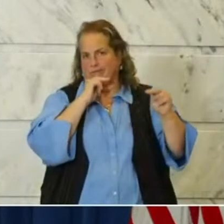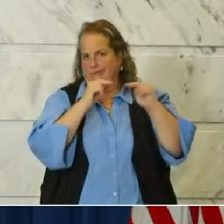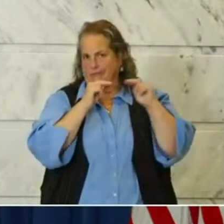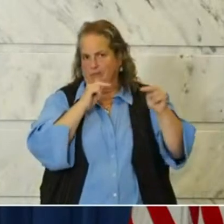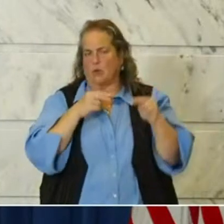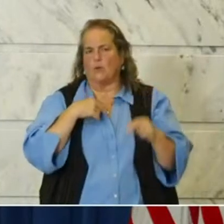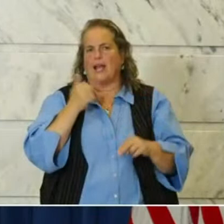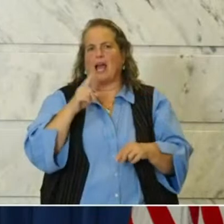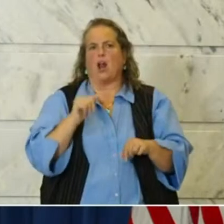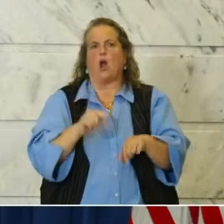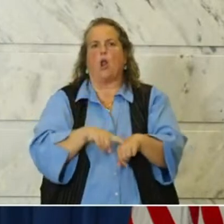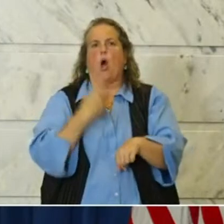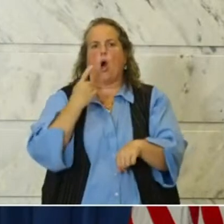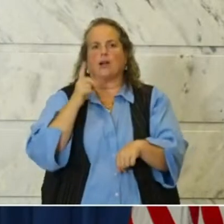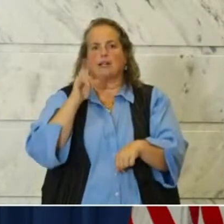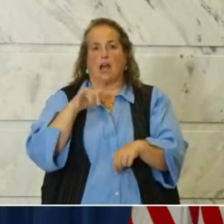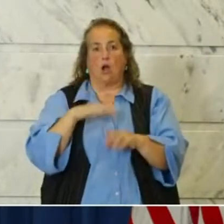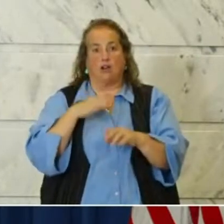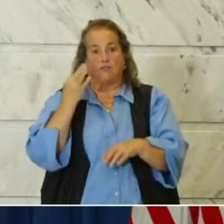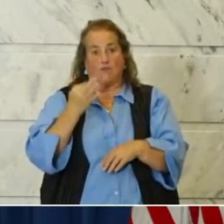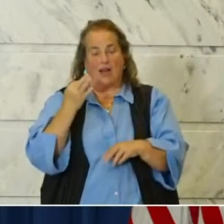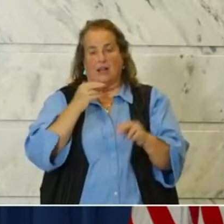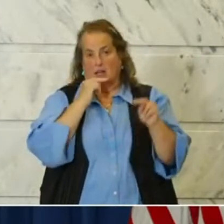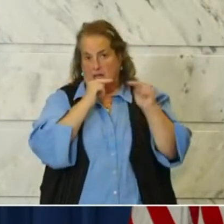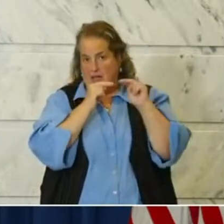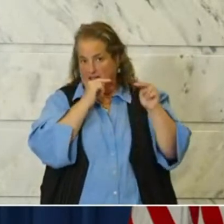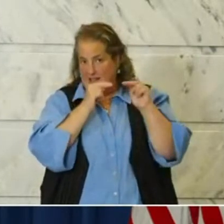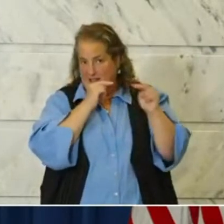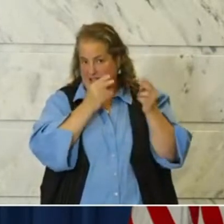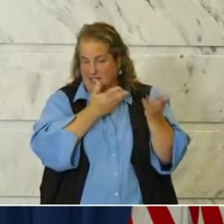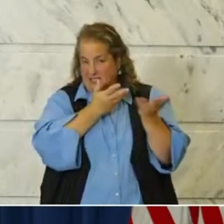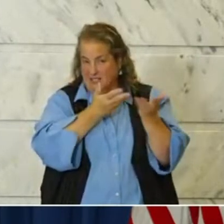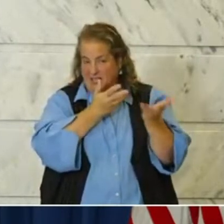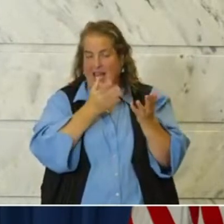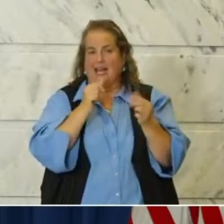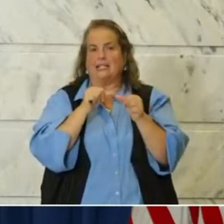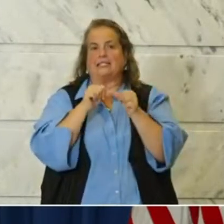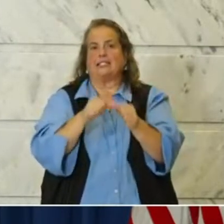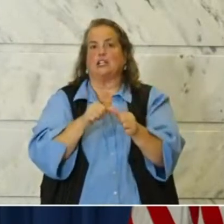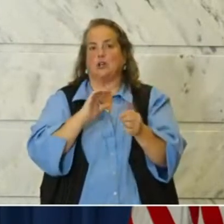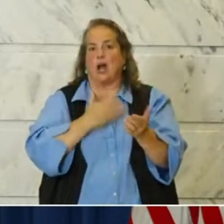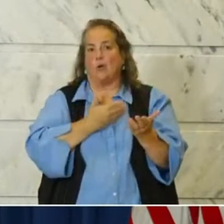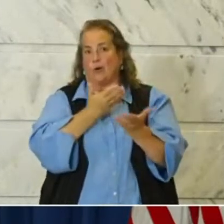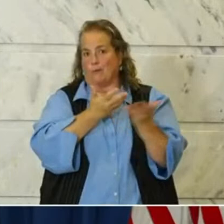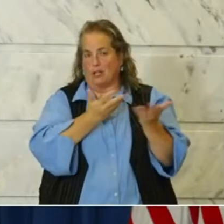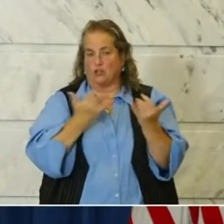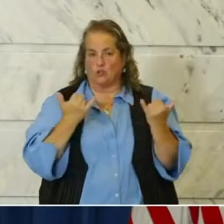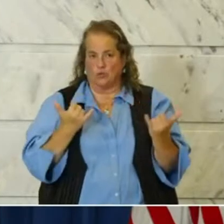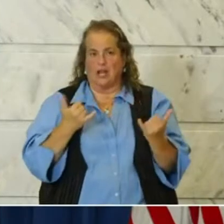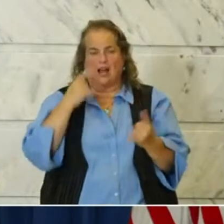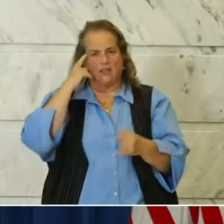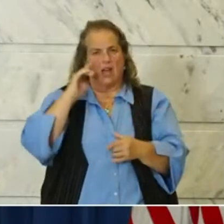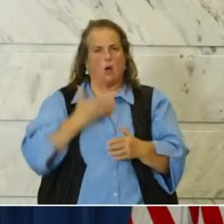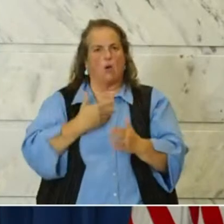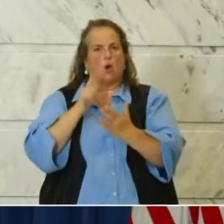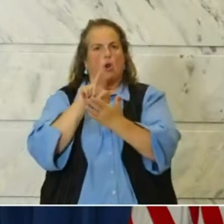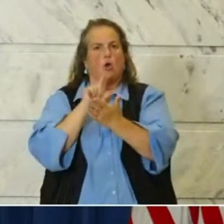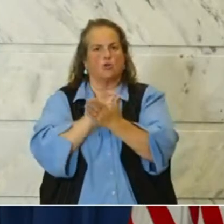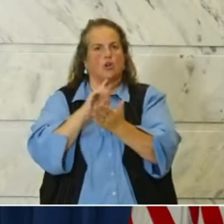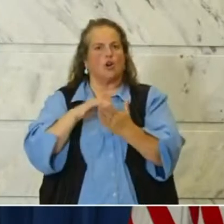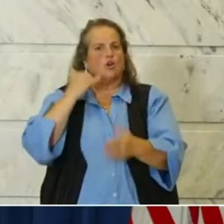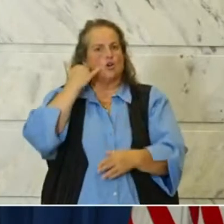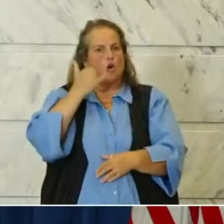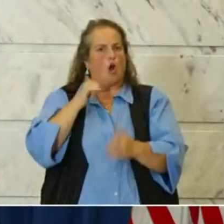mediation day on Friday. It is continuing today. I believe our lawyers are on a call with the federal